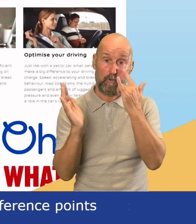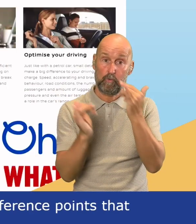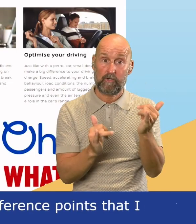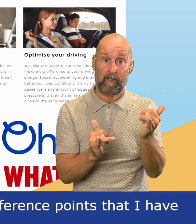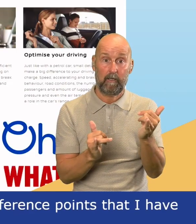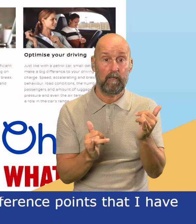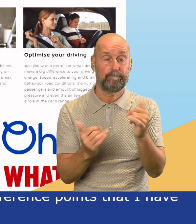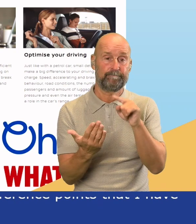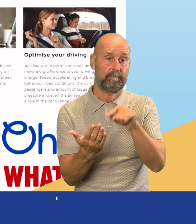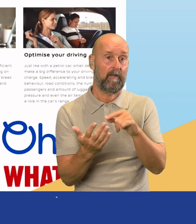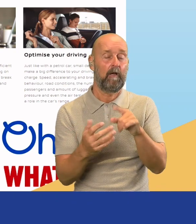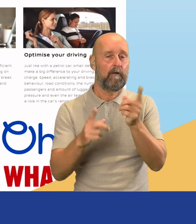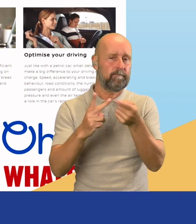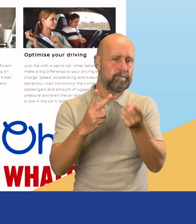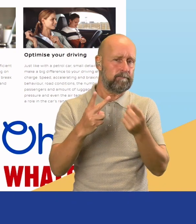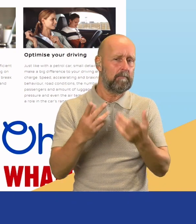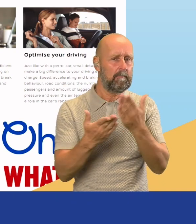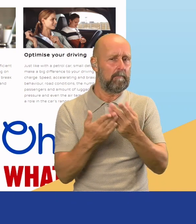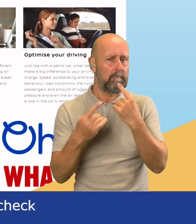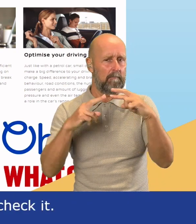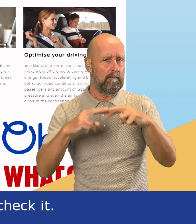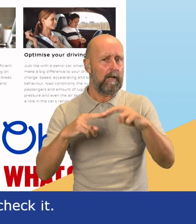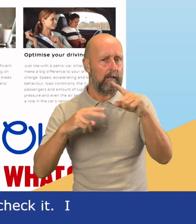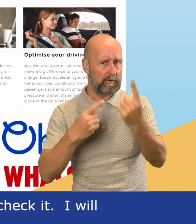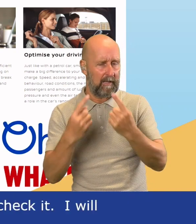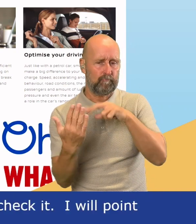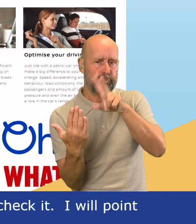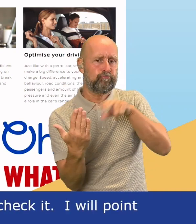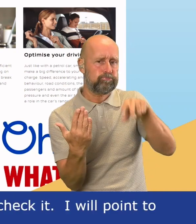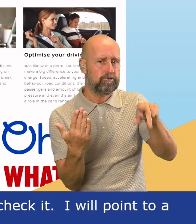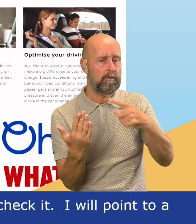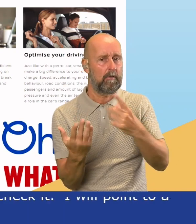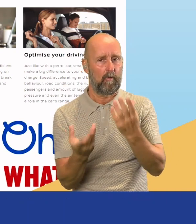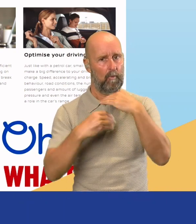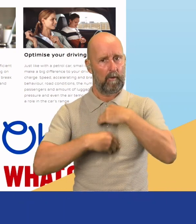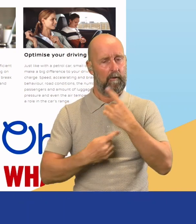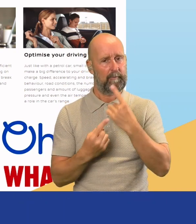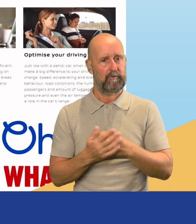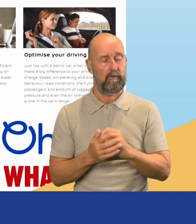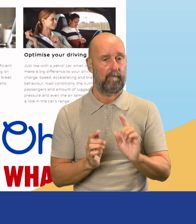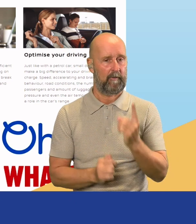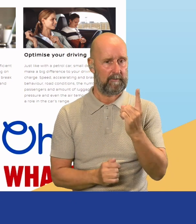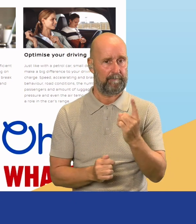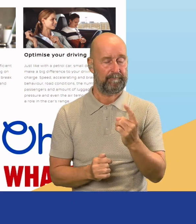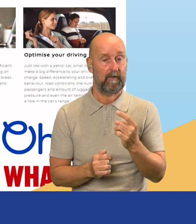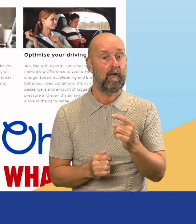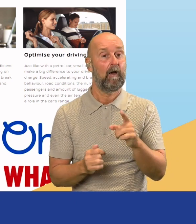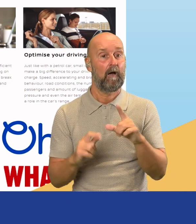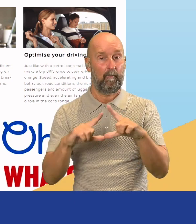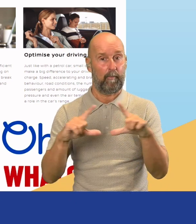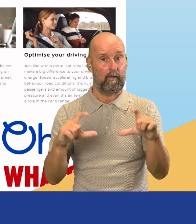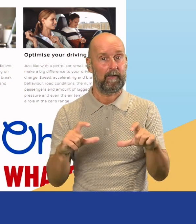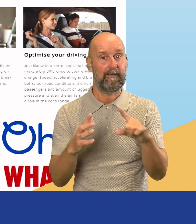will point to a few sources that are really worth exploring and reading to give yourself more information. The first one is the Little Book of